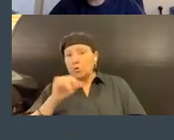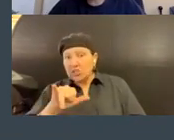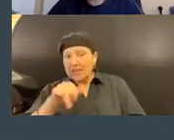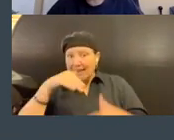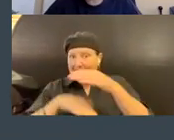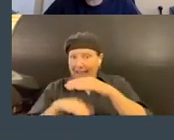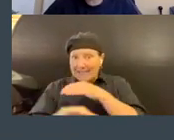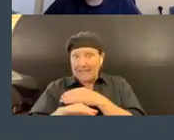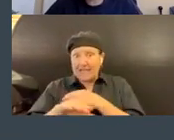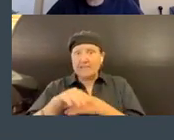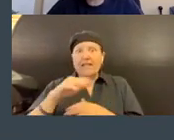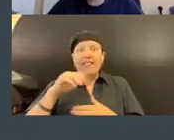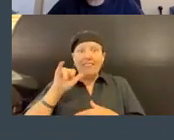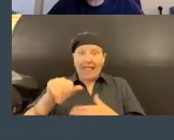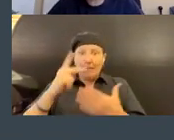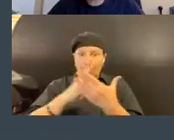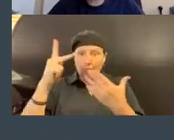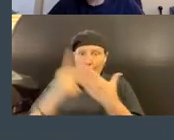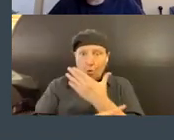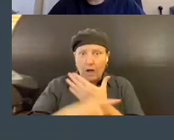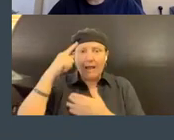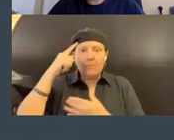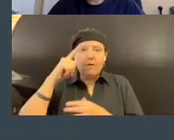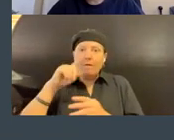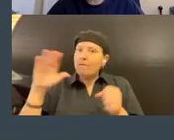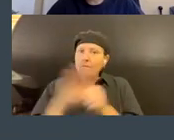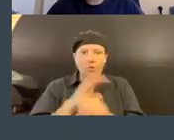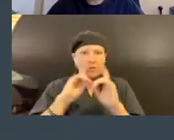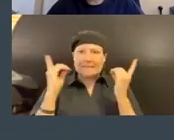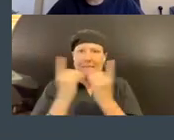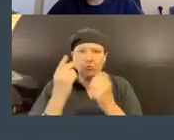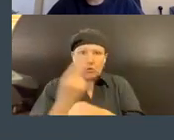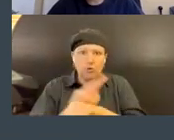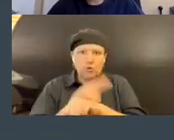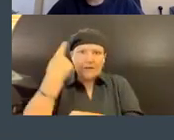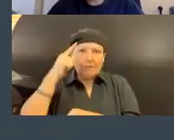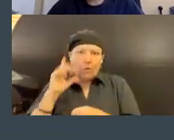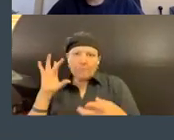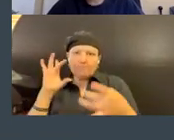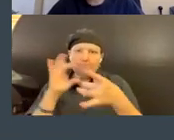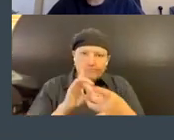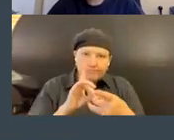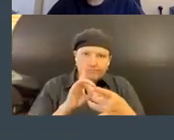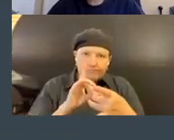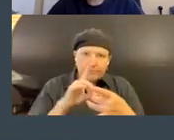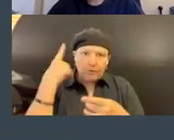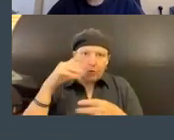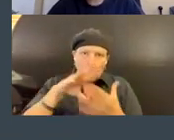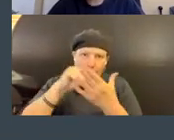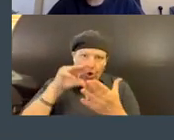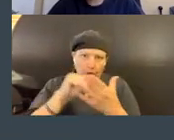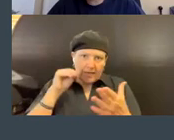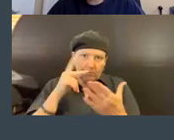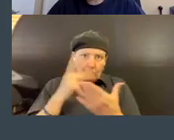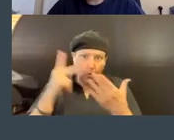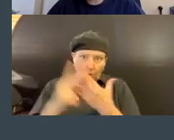entire school district must use in order to engage the students in the synchronous learning. Now, it doesn't mean that the teachers won't